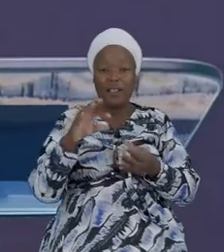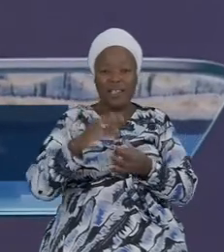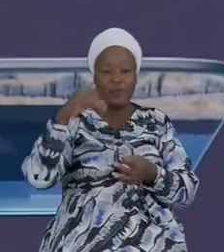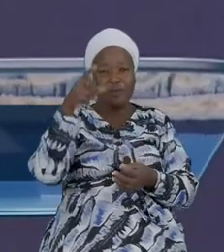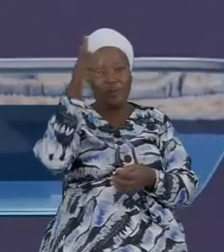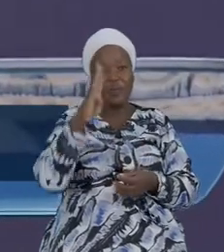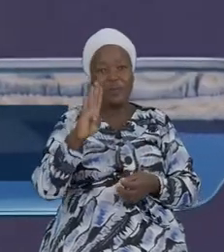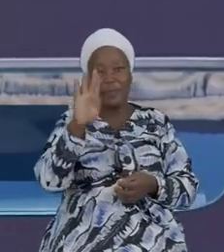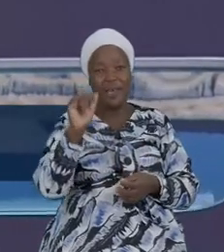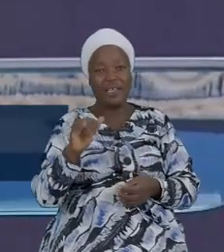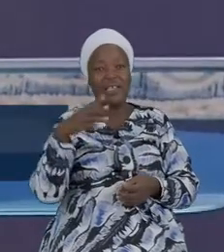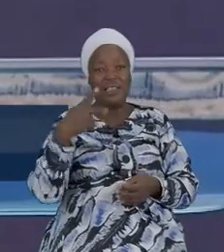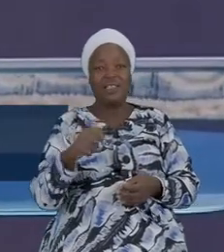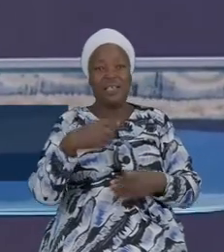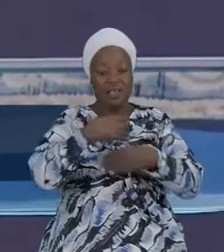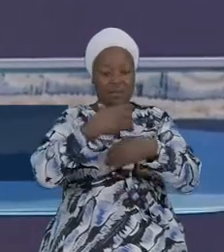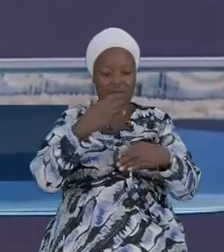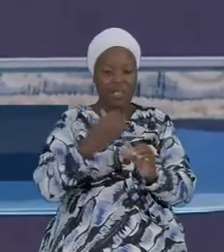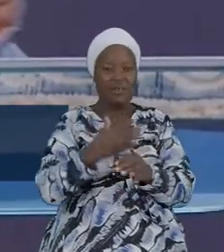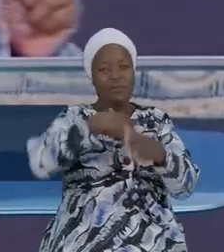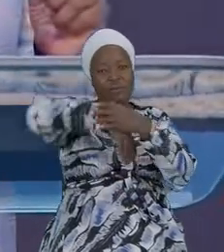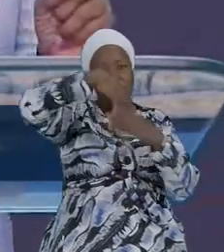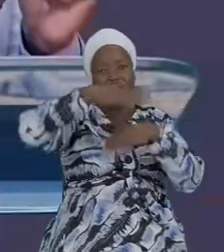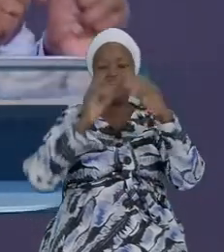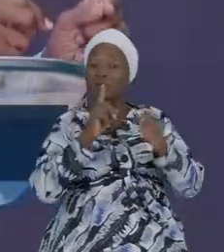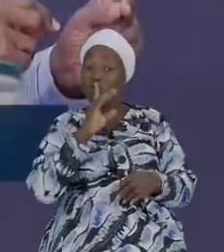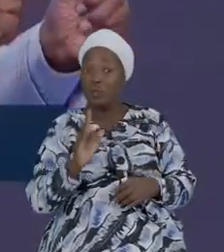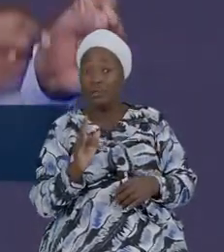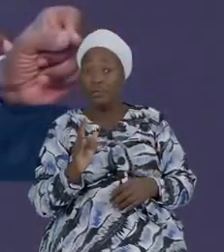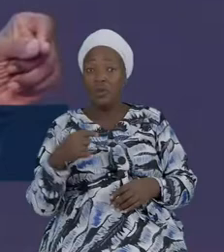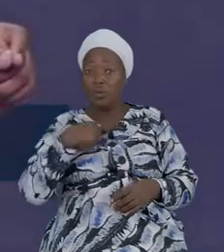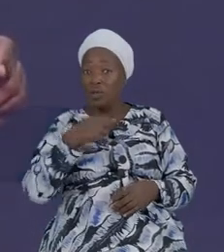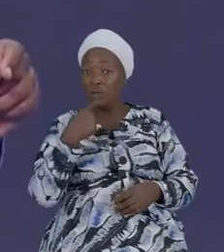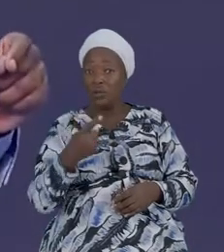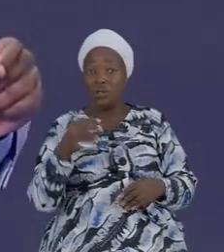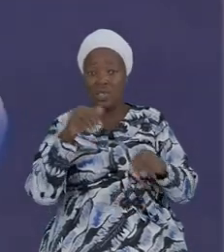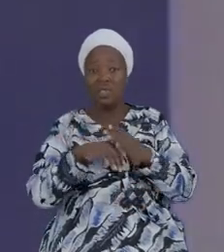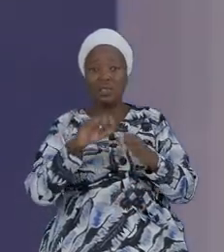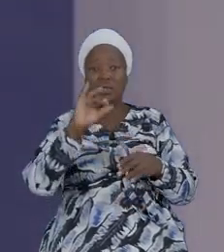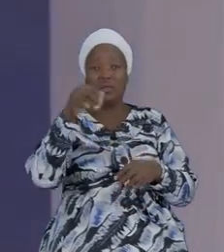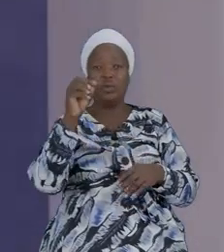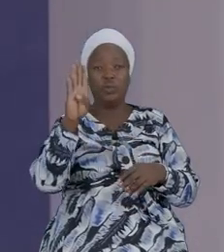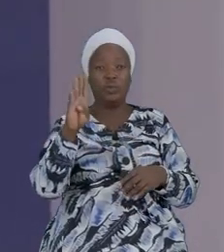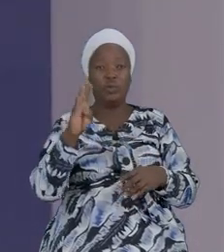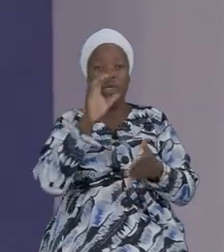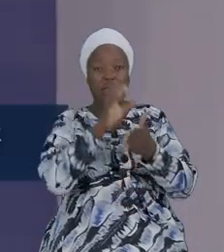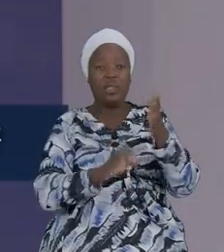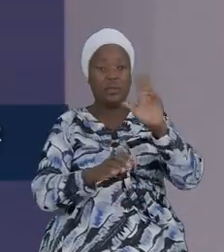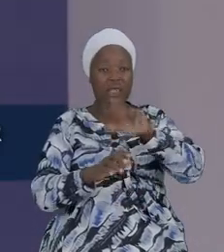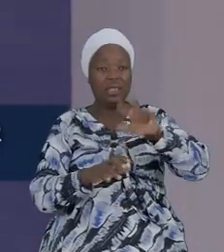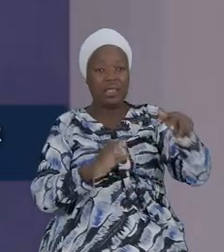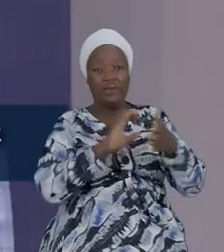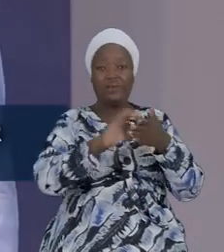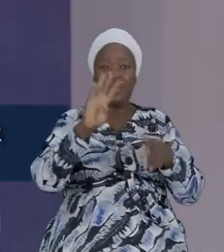by the creative Comforter. Actually, we're told in Job chapter 33 verse